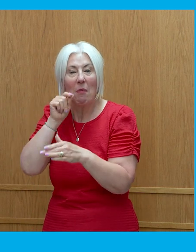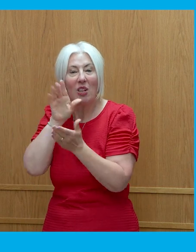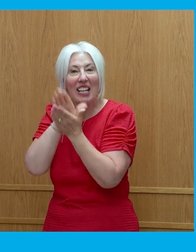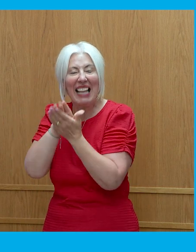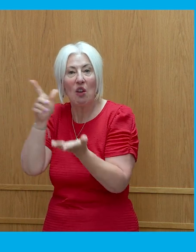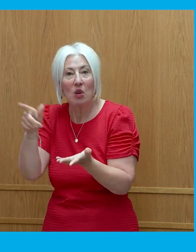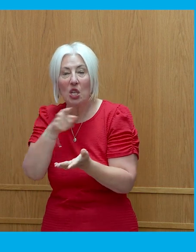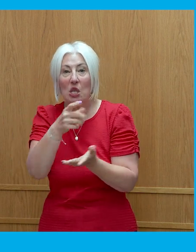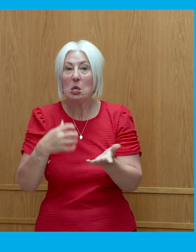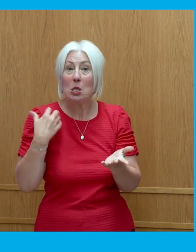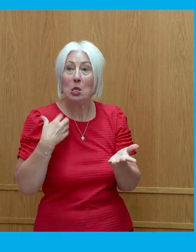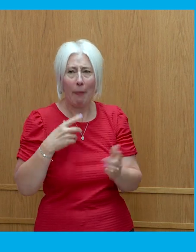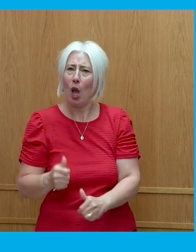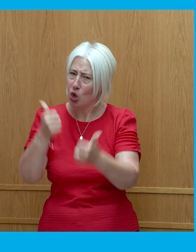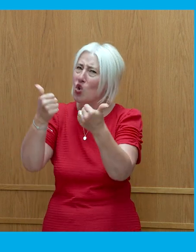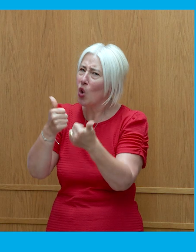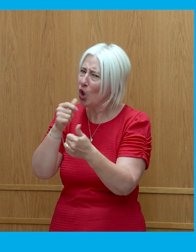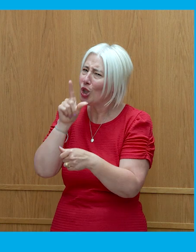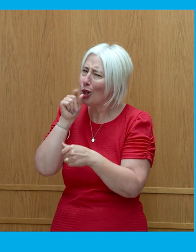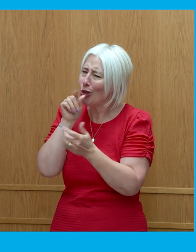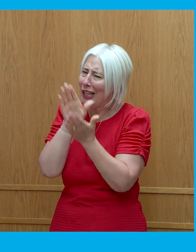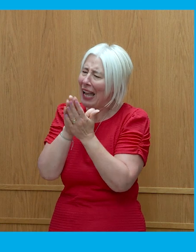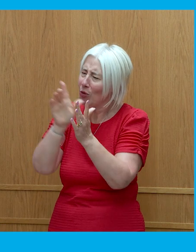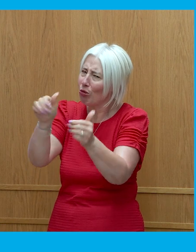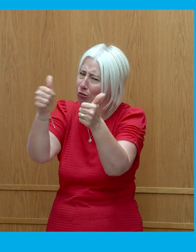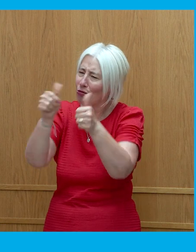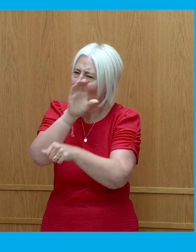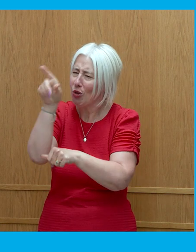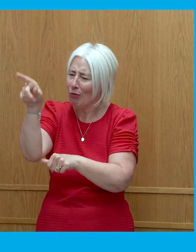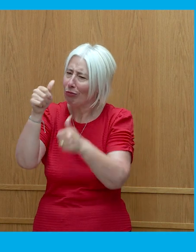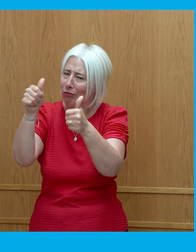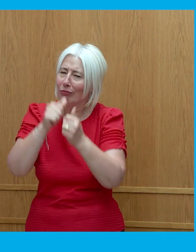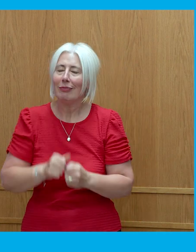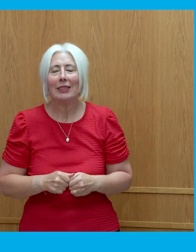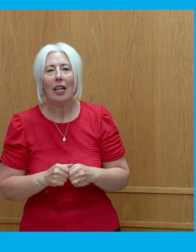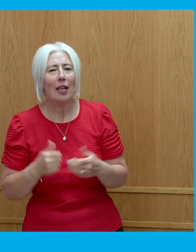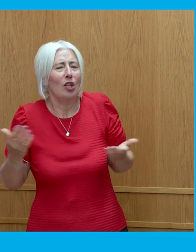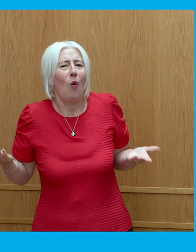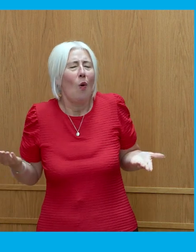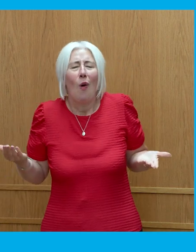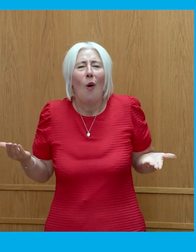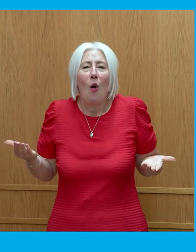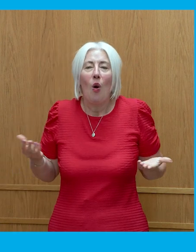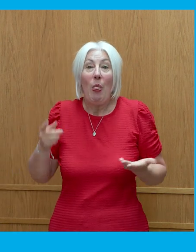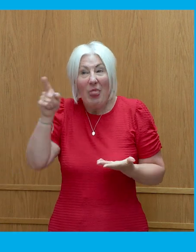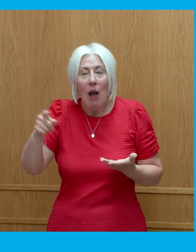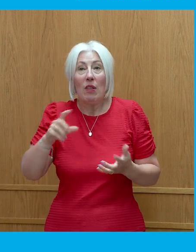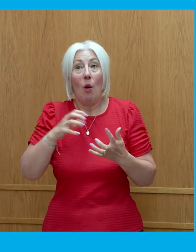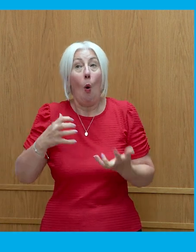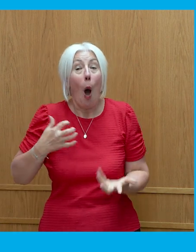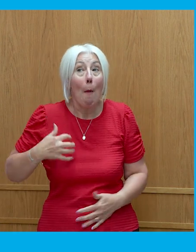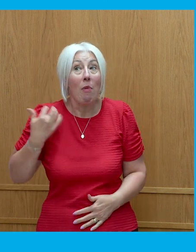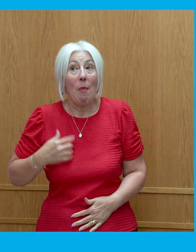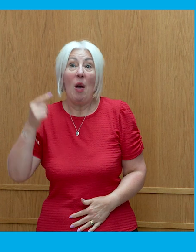so those it's are a good chicken sandwich. Just, it I is mean, a, it's a really good chicken and they sandwich. Make a mean iced tea. So like, so but that, so my